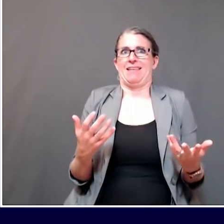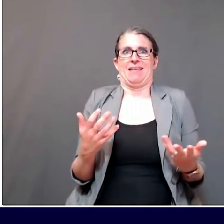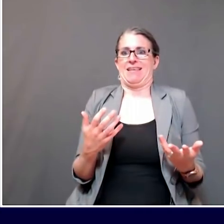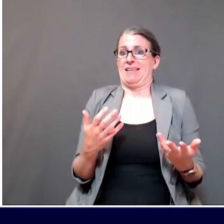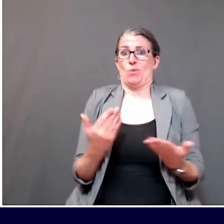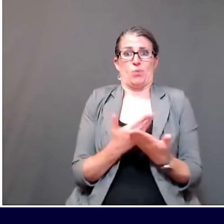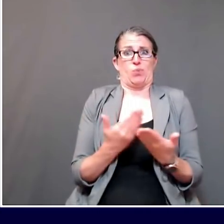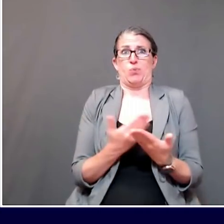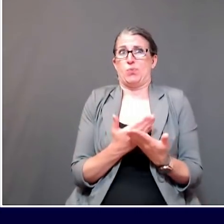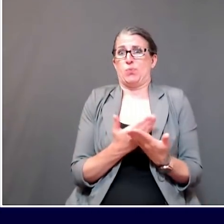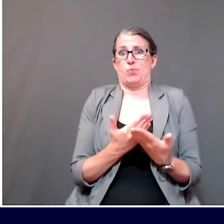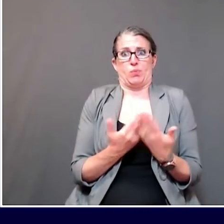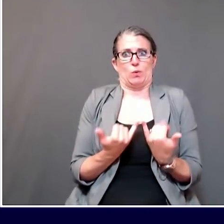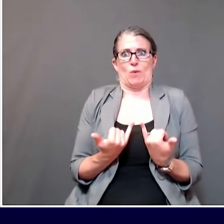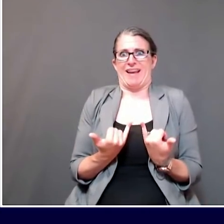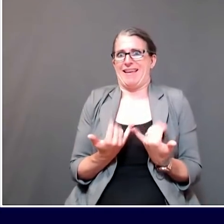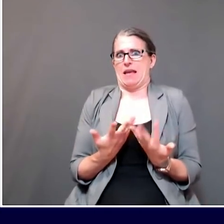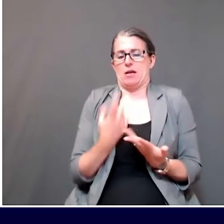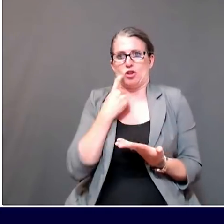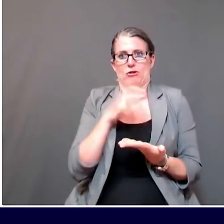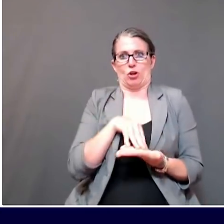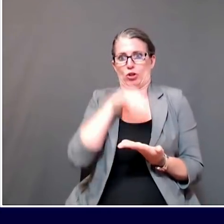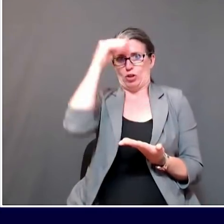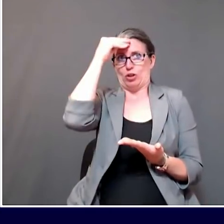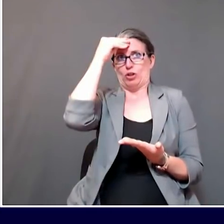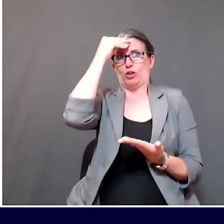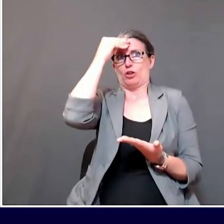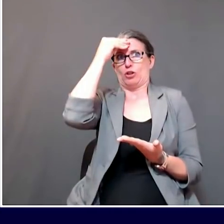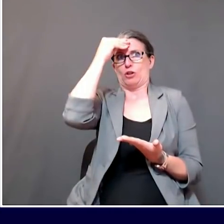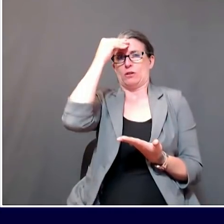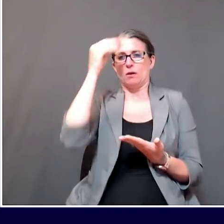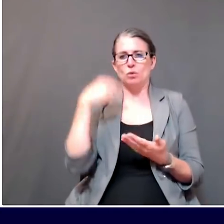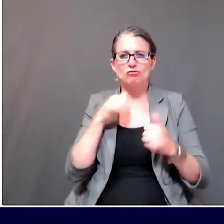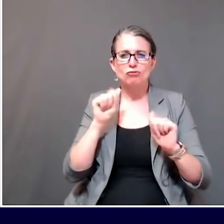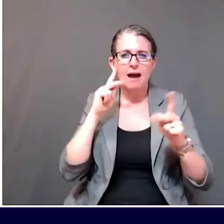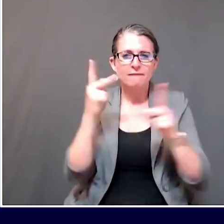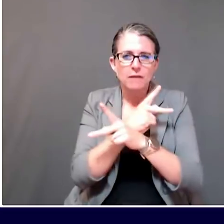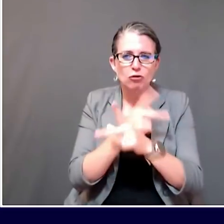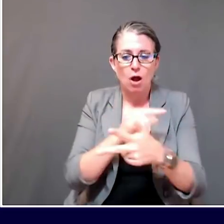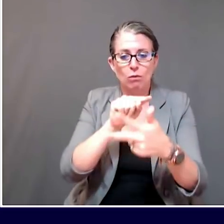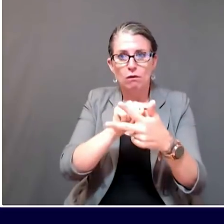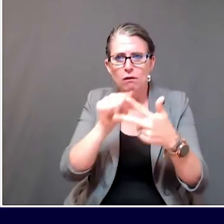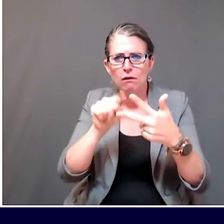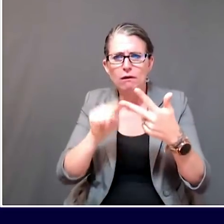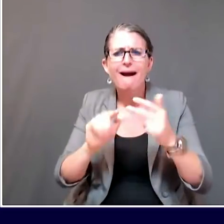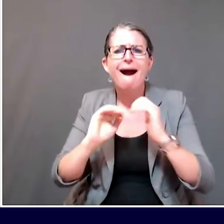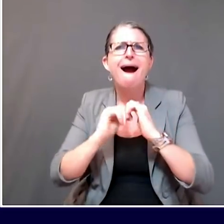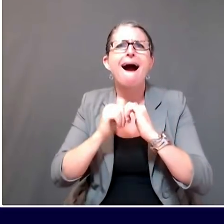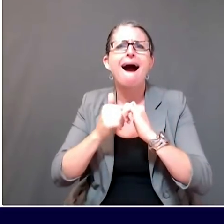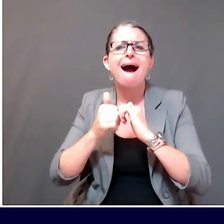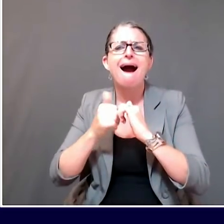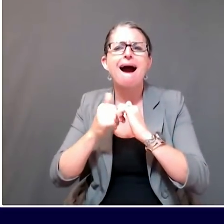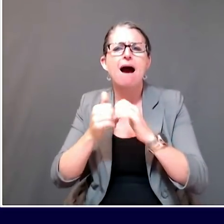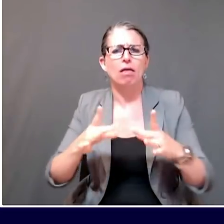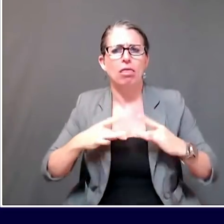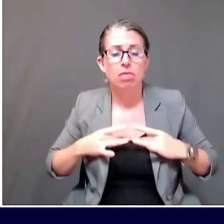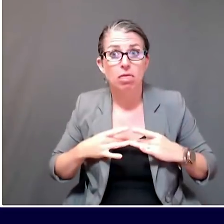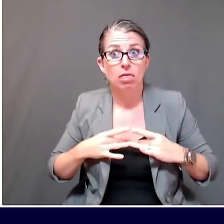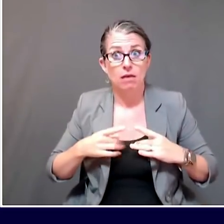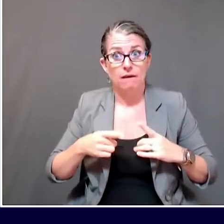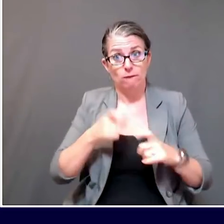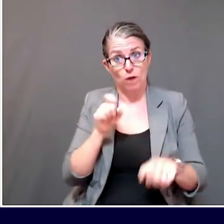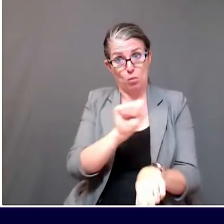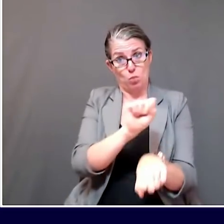out where individuals may have contracted COVID-19, whether it was at the workplace itself, or whether they may have been